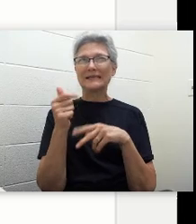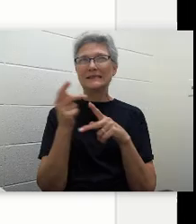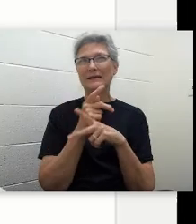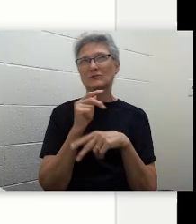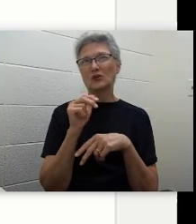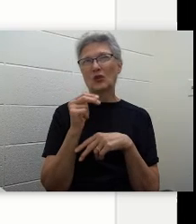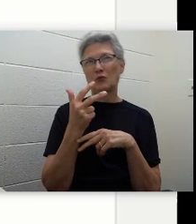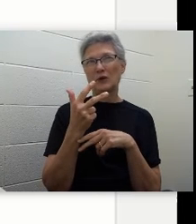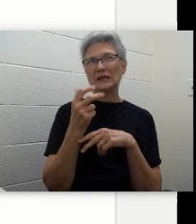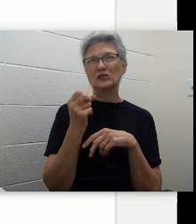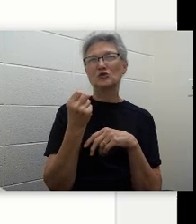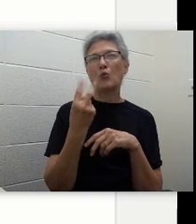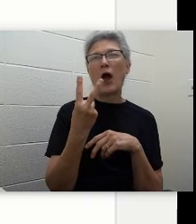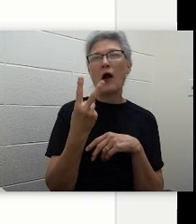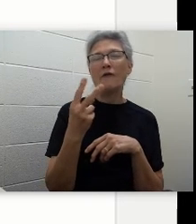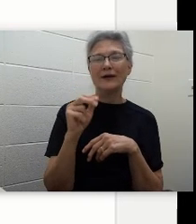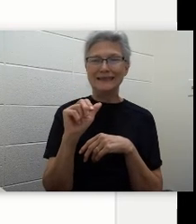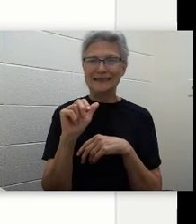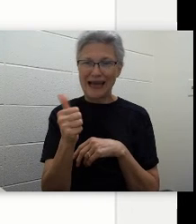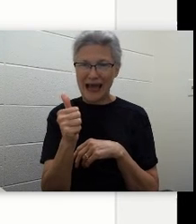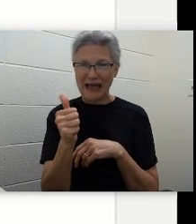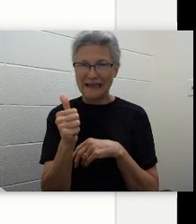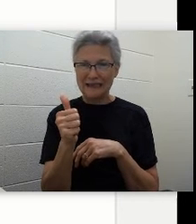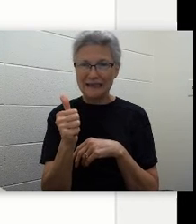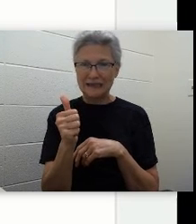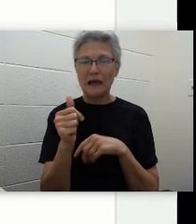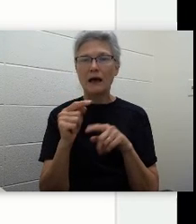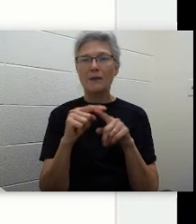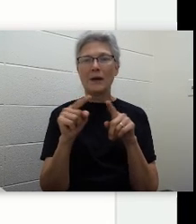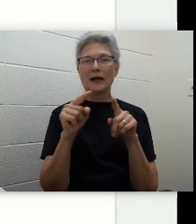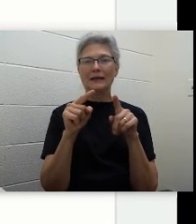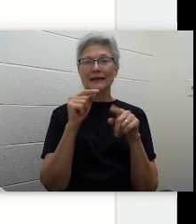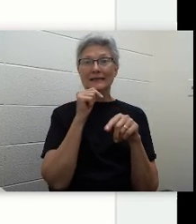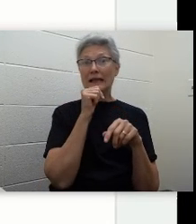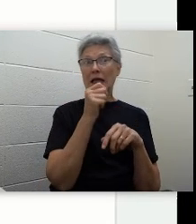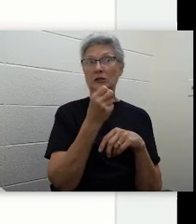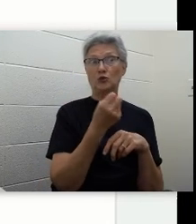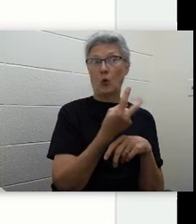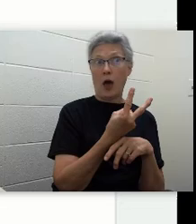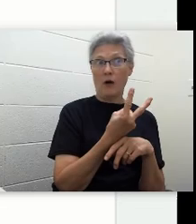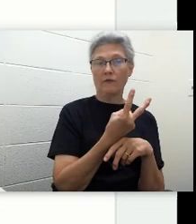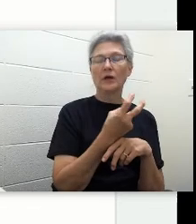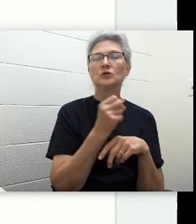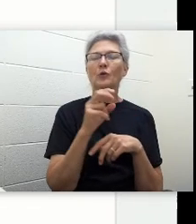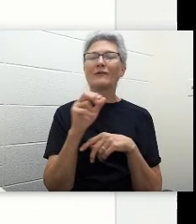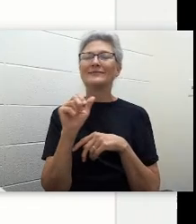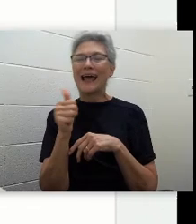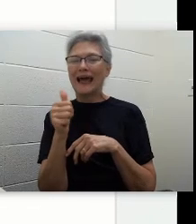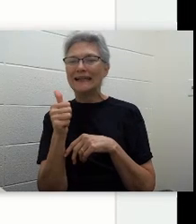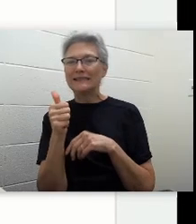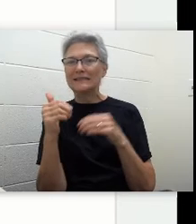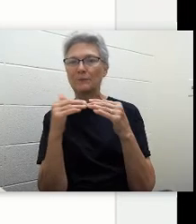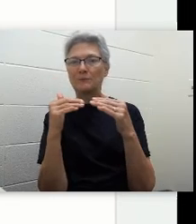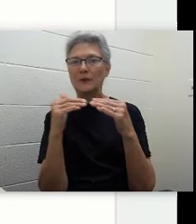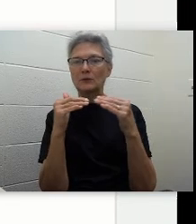is 12 tens, but it's not that we did 12 tens. 12 tens is the same as